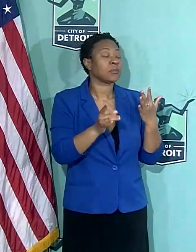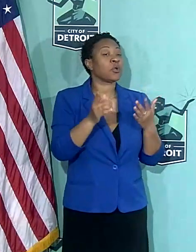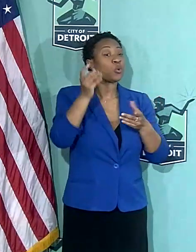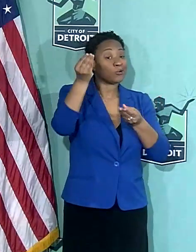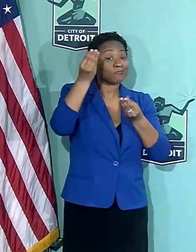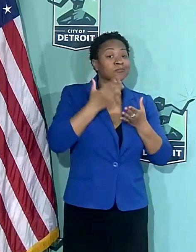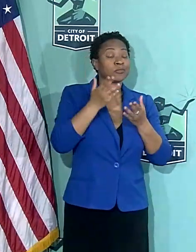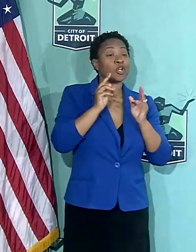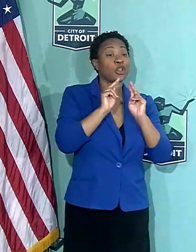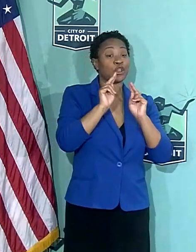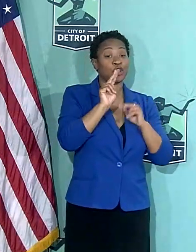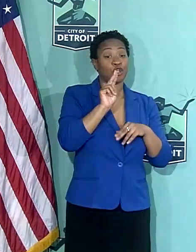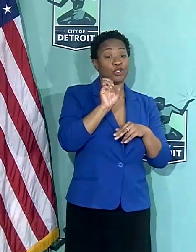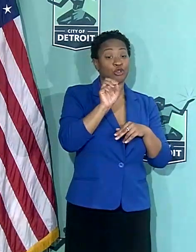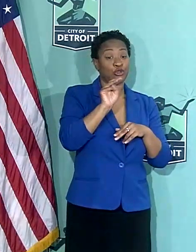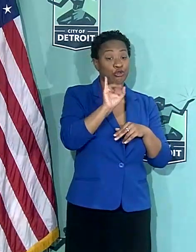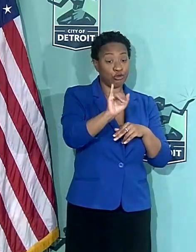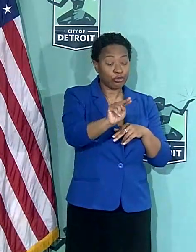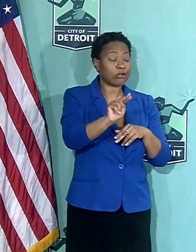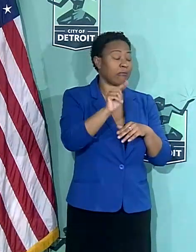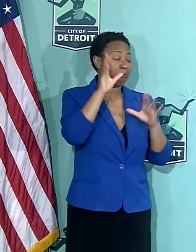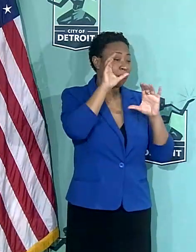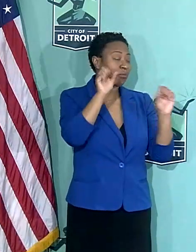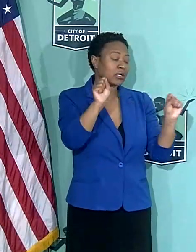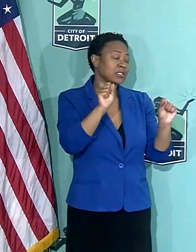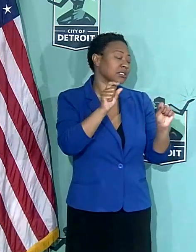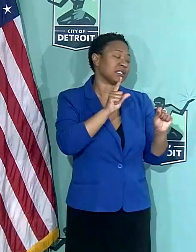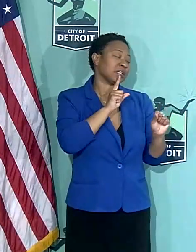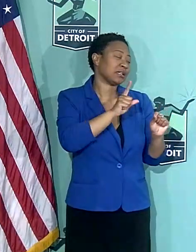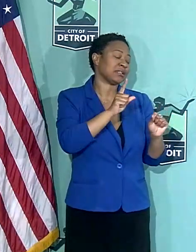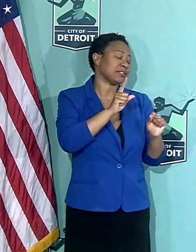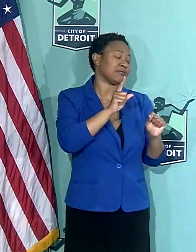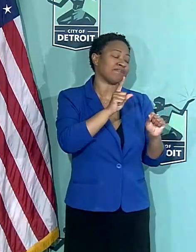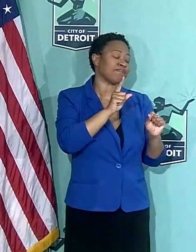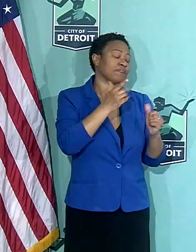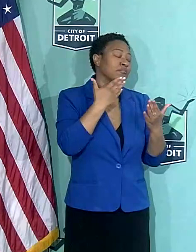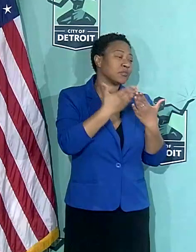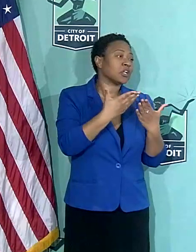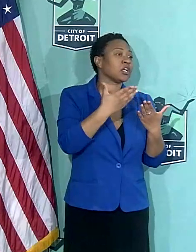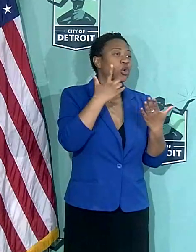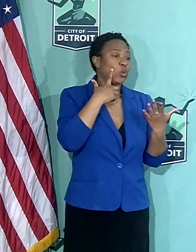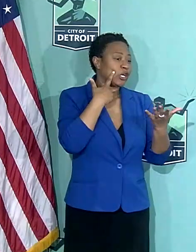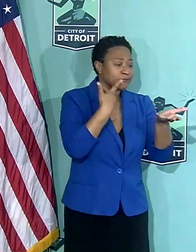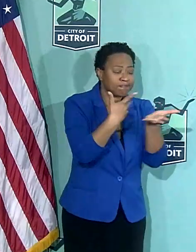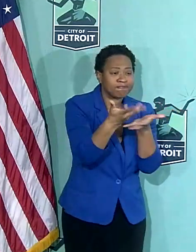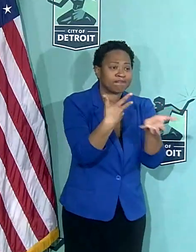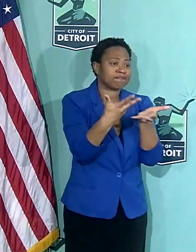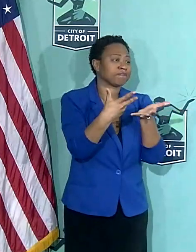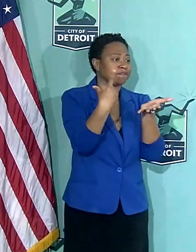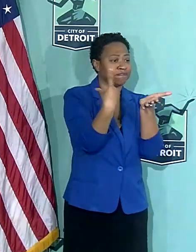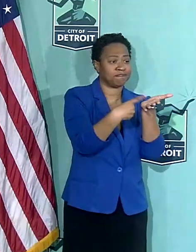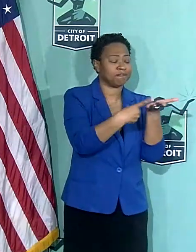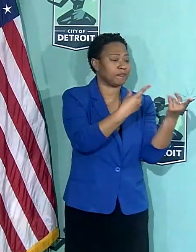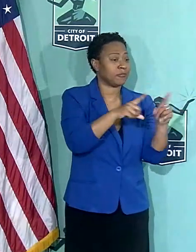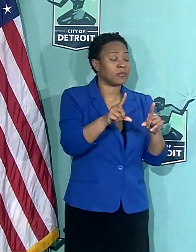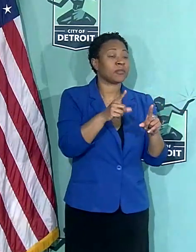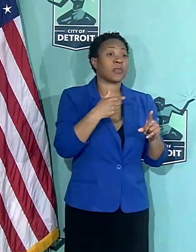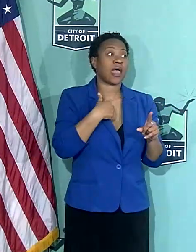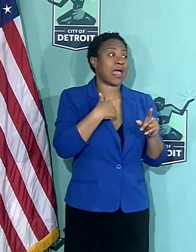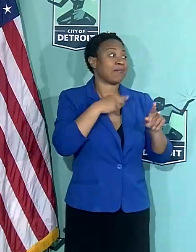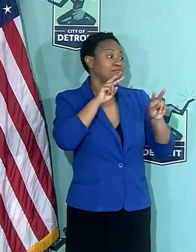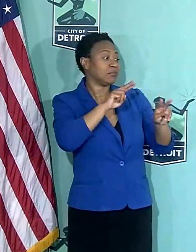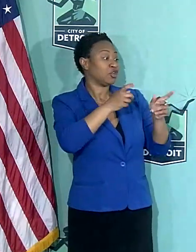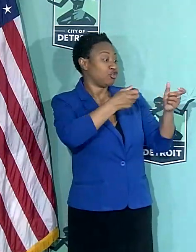is outstanding. I'm confident we'll get to the right decision. I'm open to doing it however the drivers think would best protect